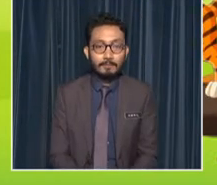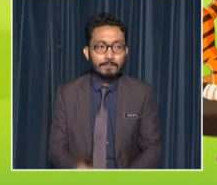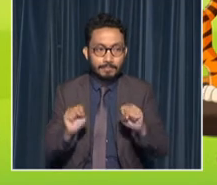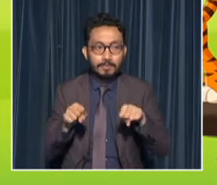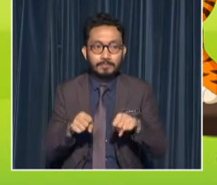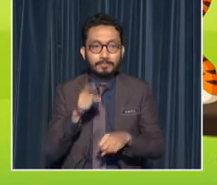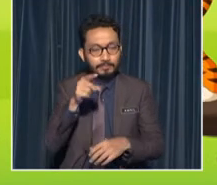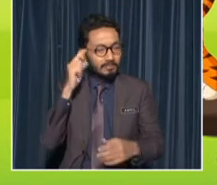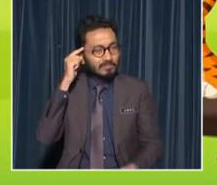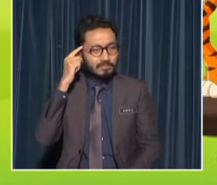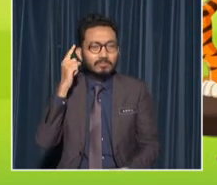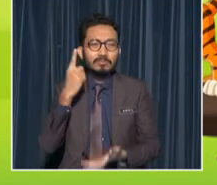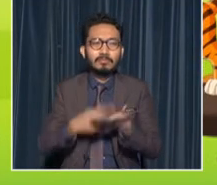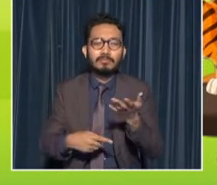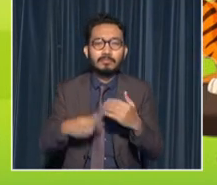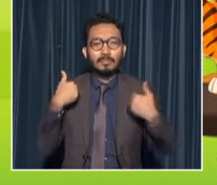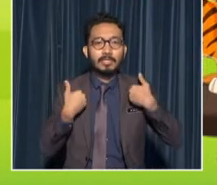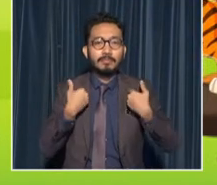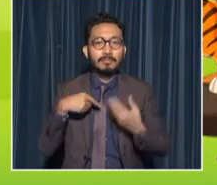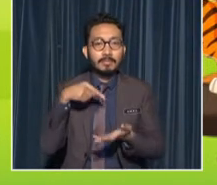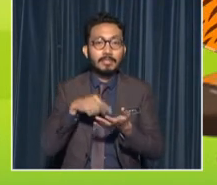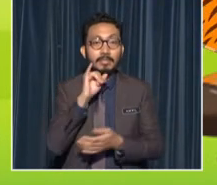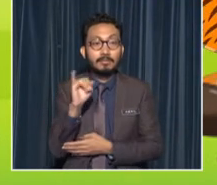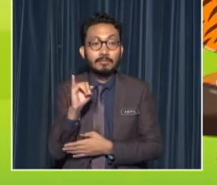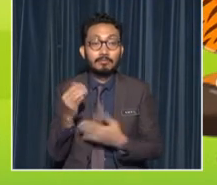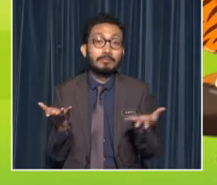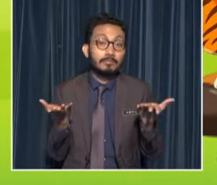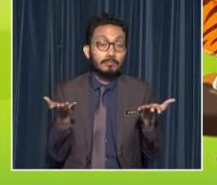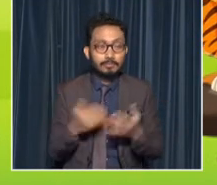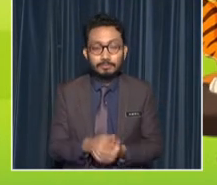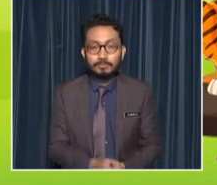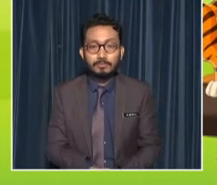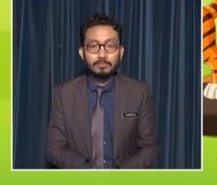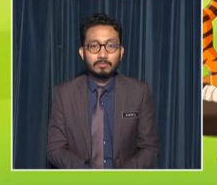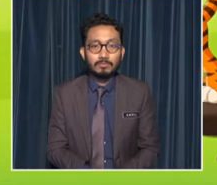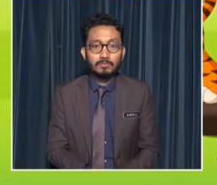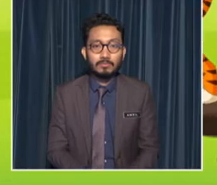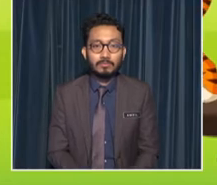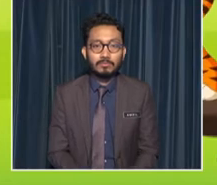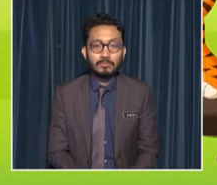Can you guess what animal this is?